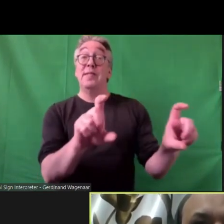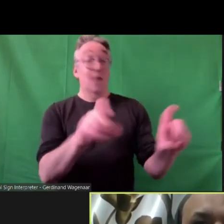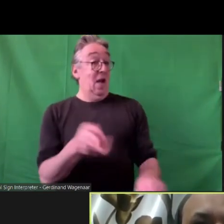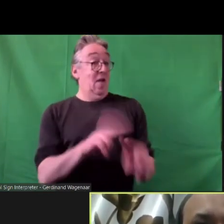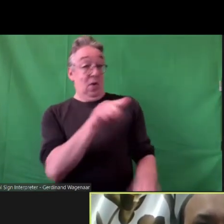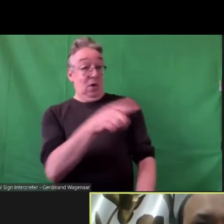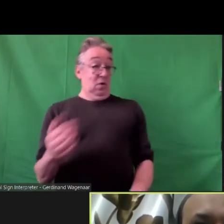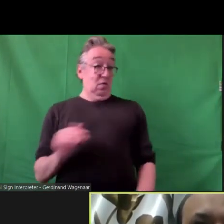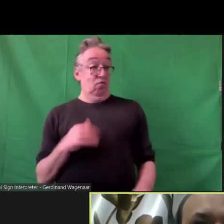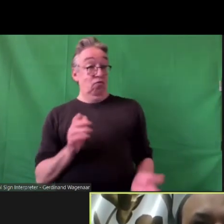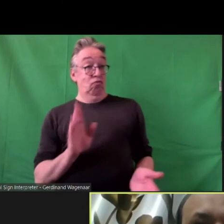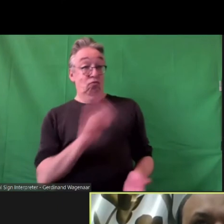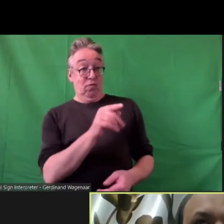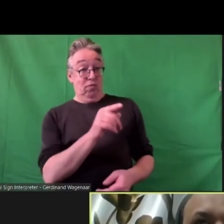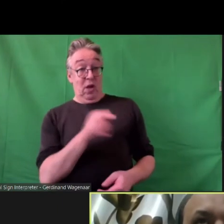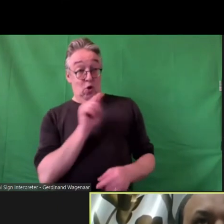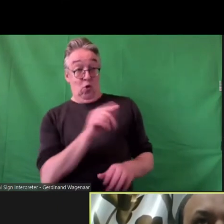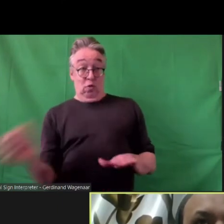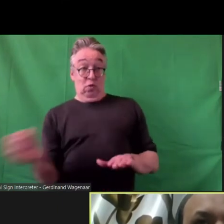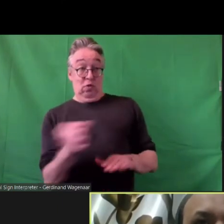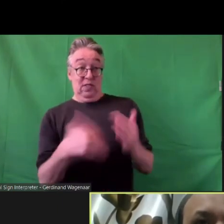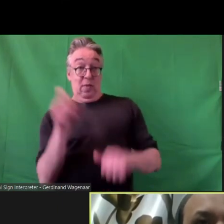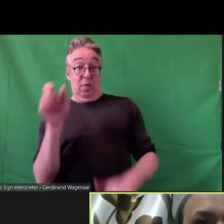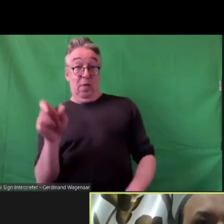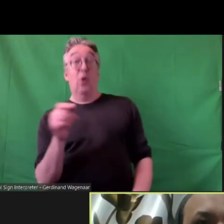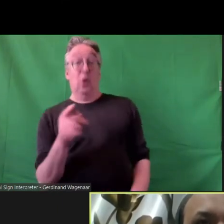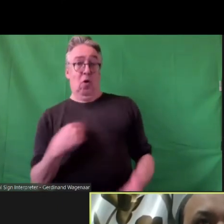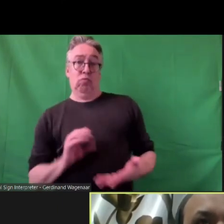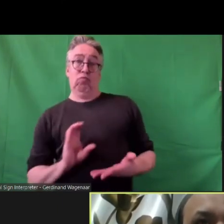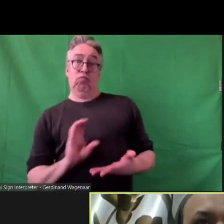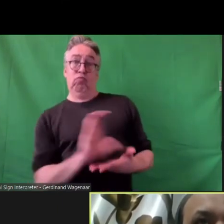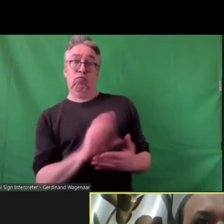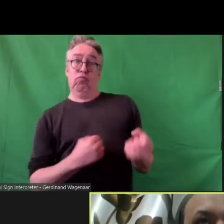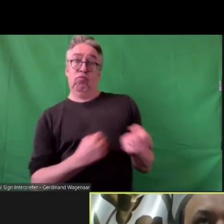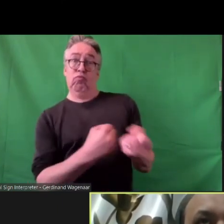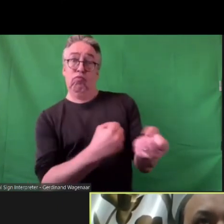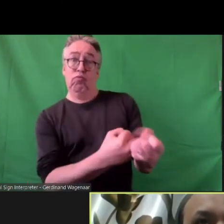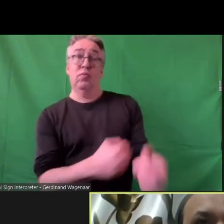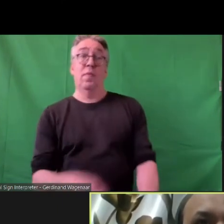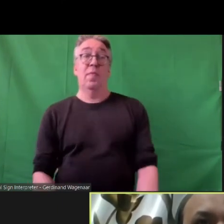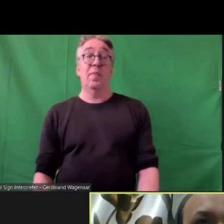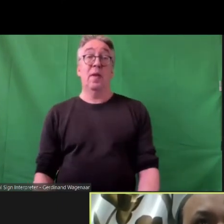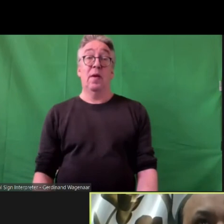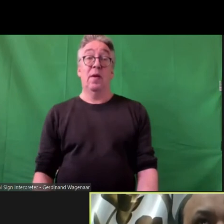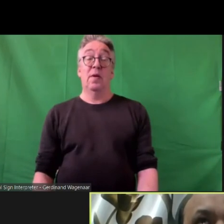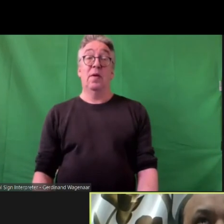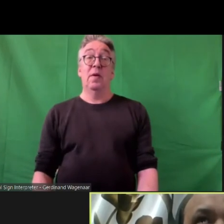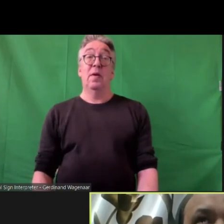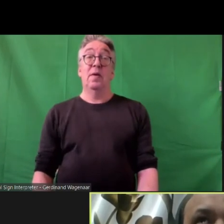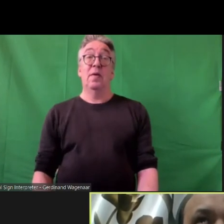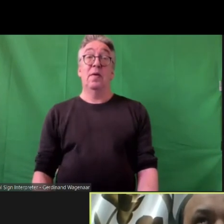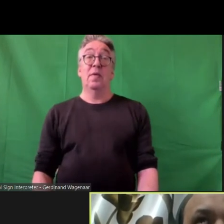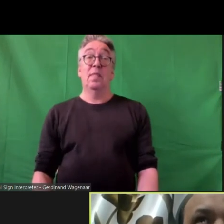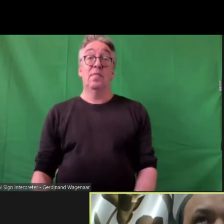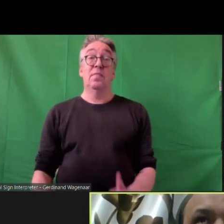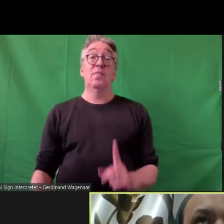to recruit the people with disabilities. And we have another biggest opportunity has created as governments